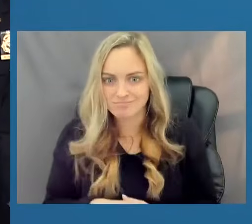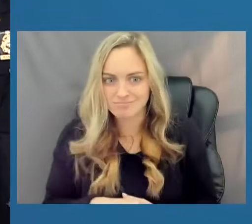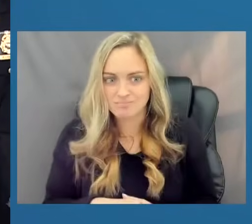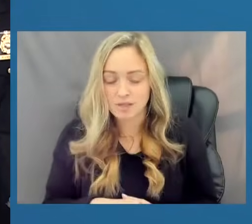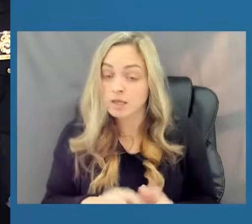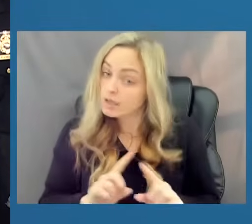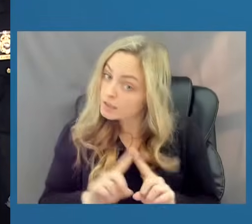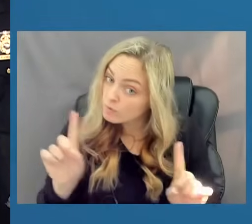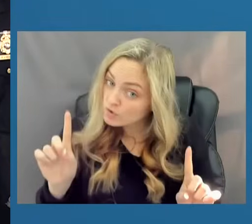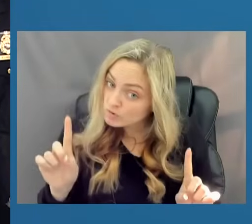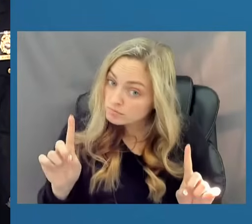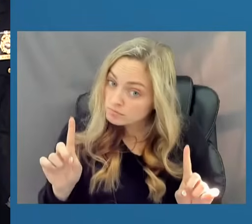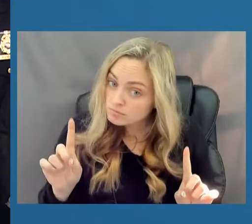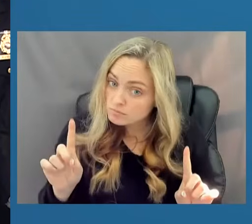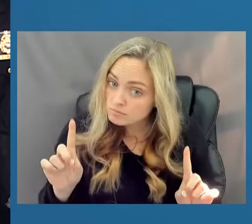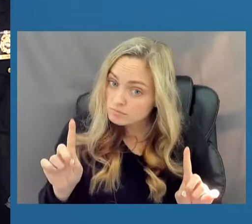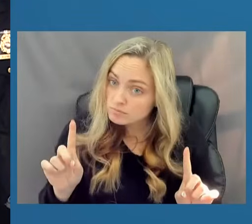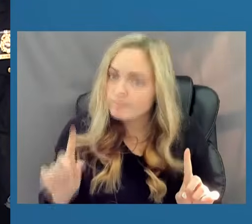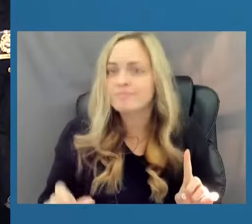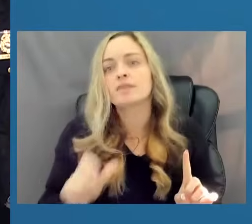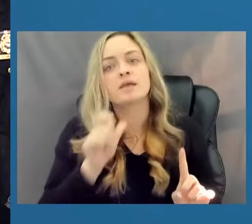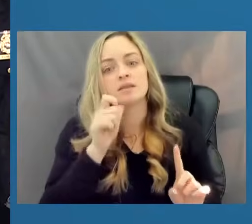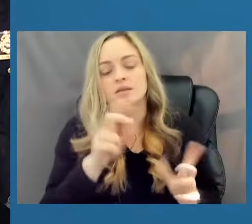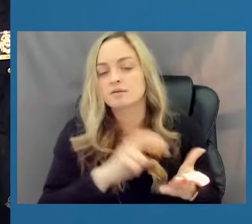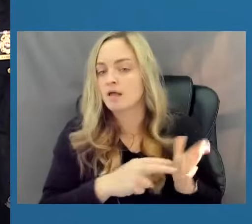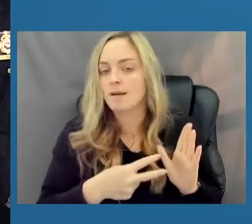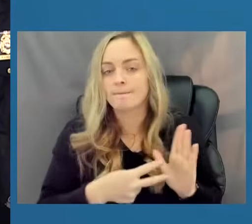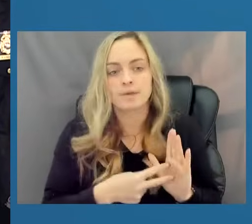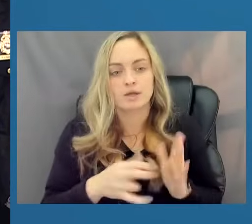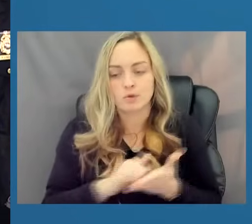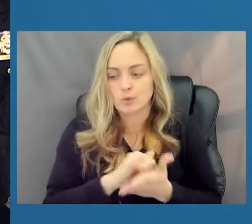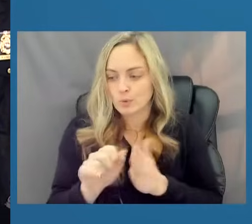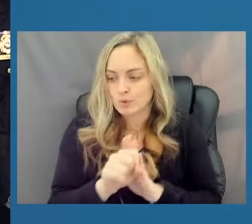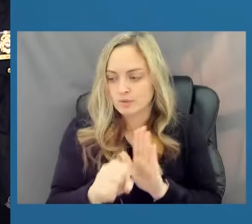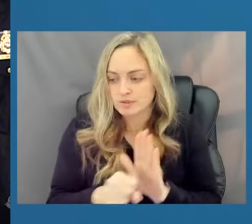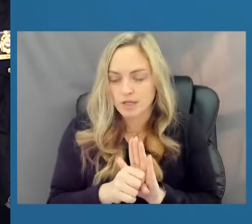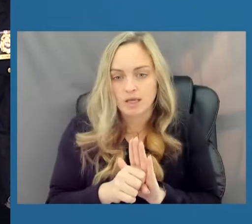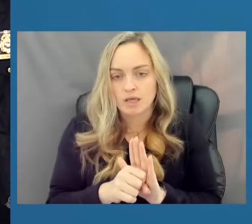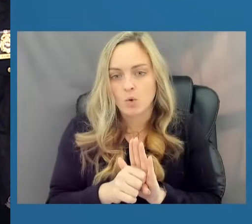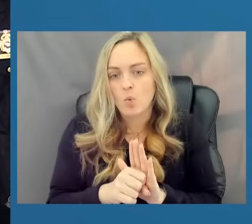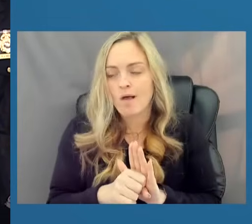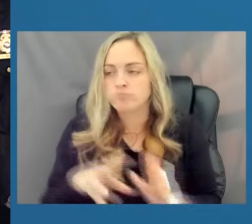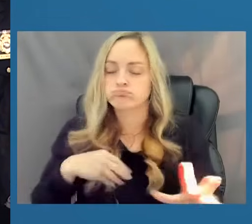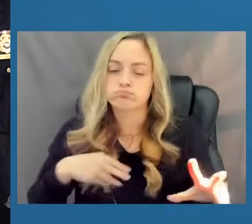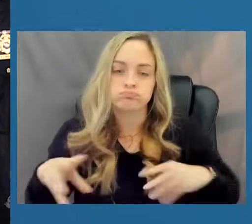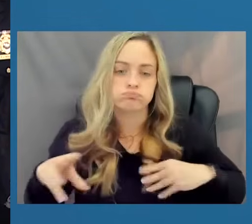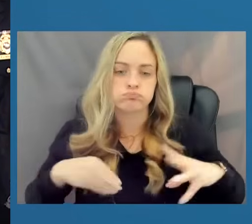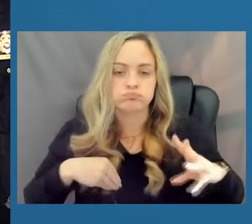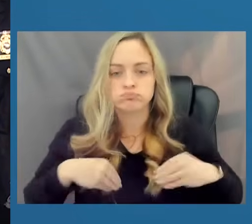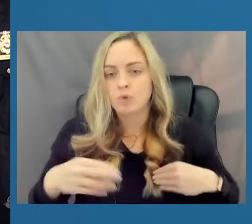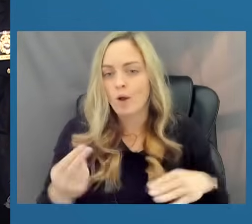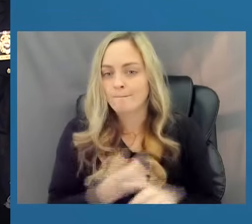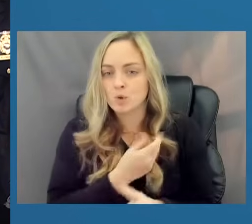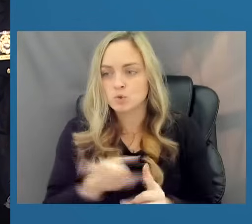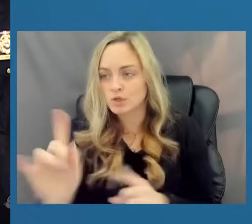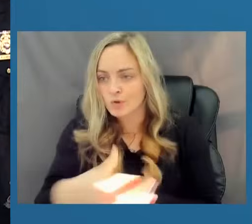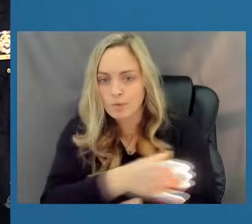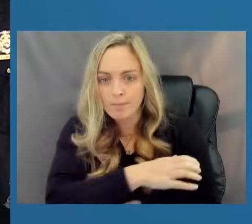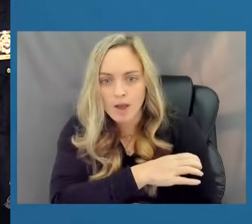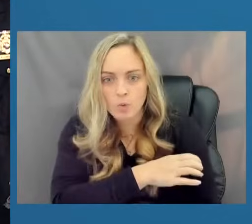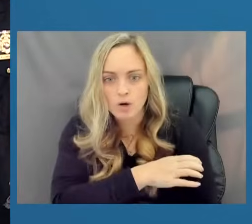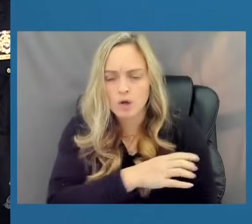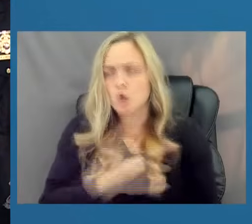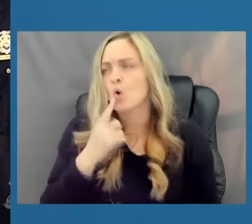However, it does not mean that New York State will stand for flagrant abuse of power under the guise of public